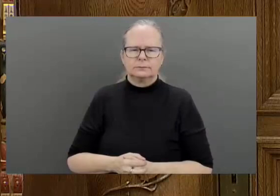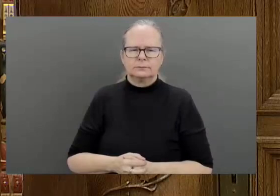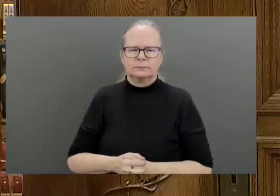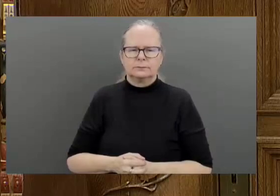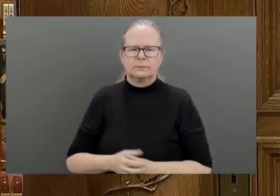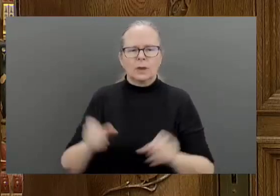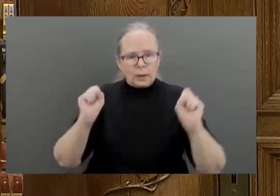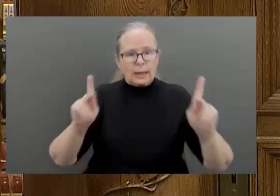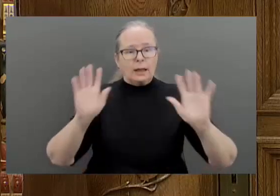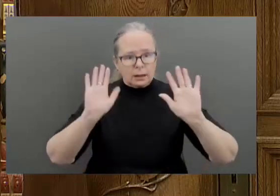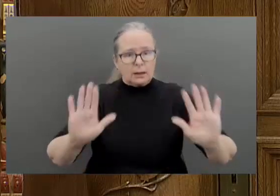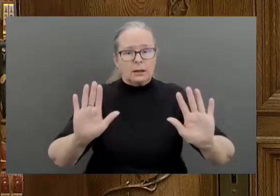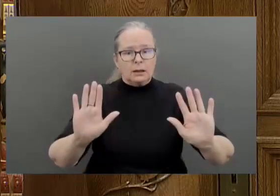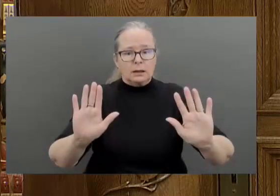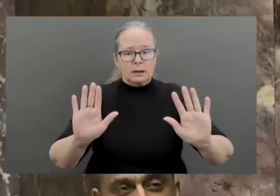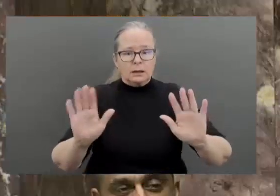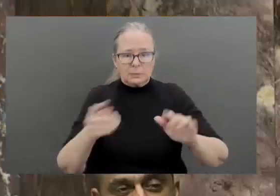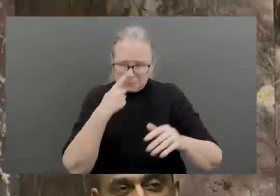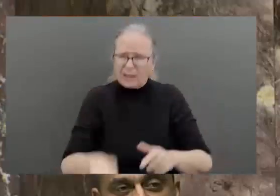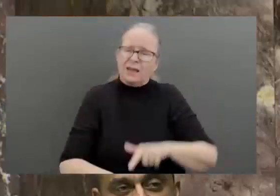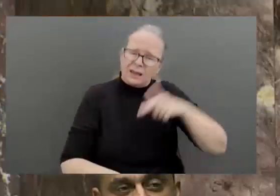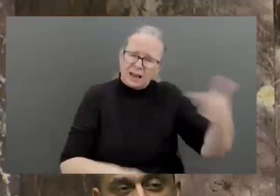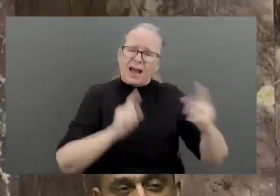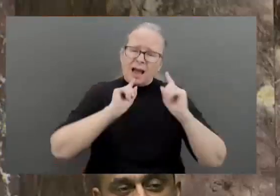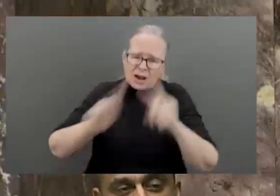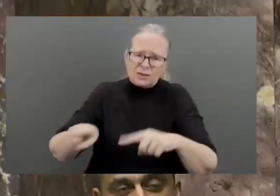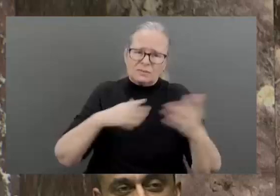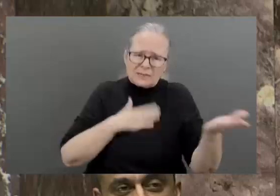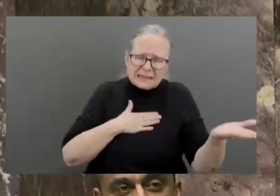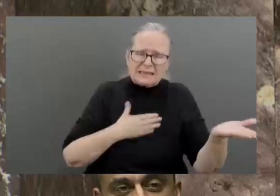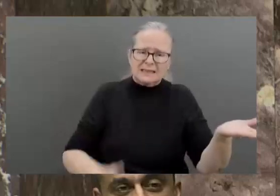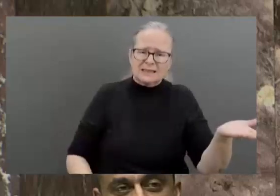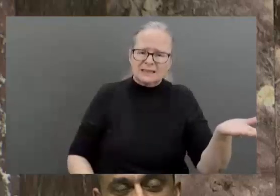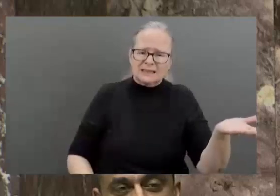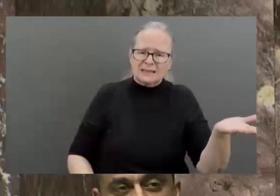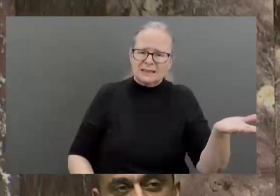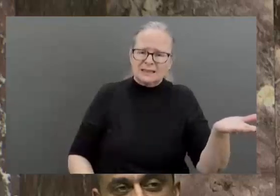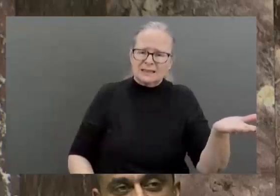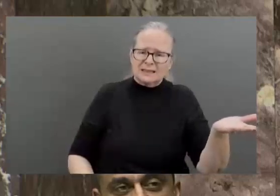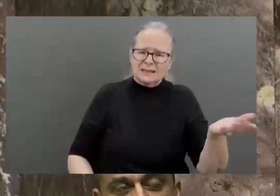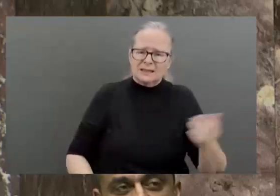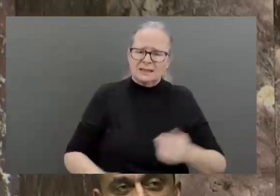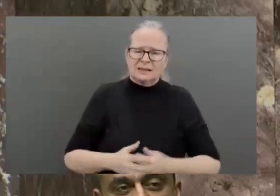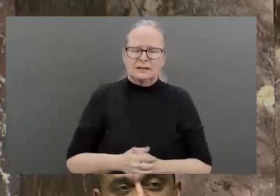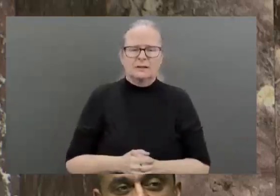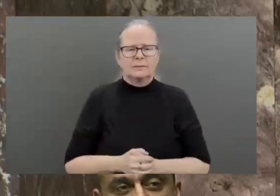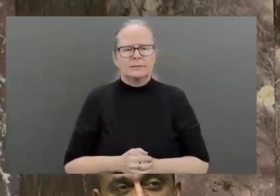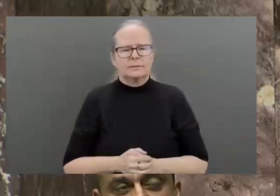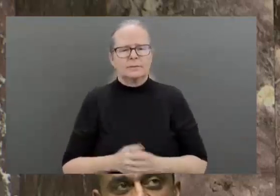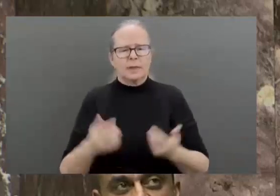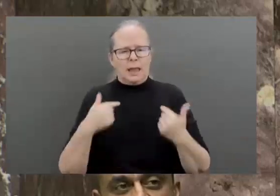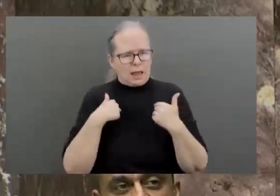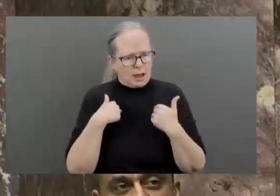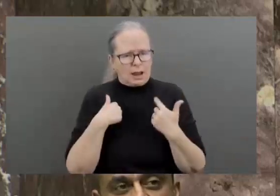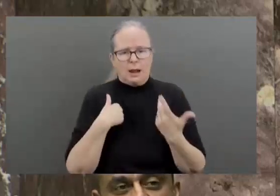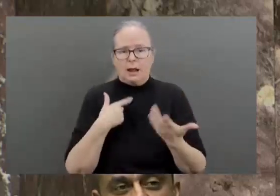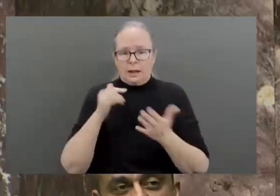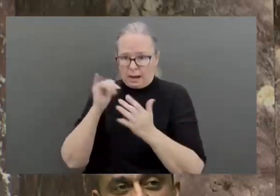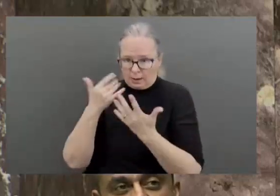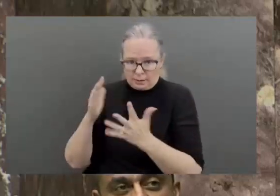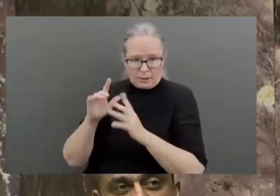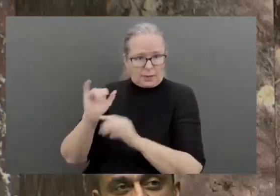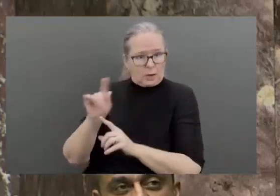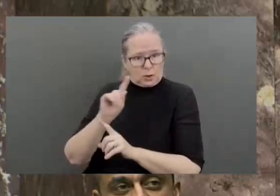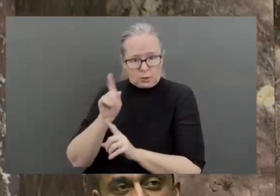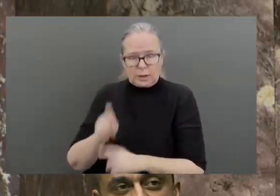Minister. Thank you, Honourable Speaker. Well, I hear the question from the member, and it reminds me of what they did on this side of